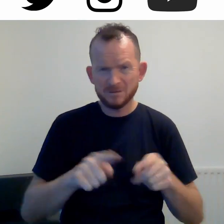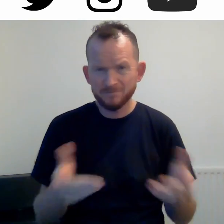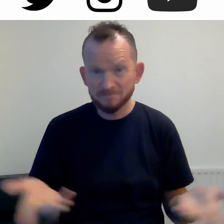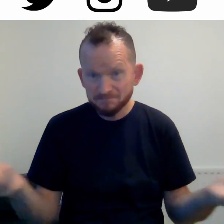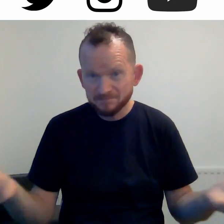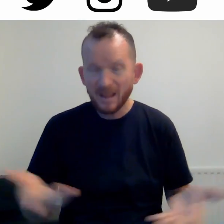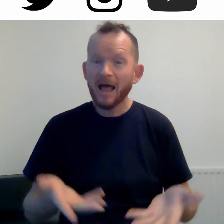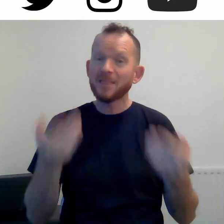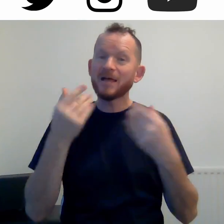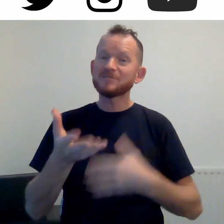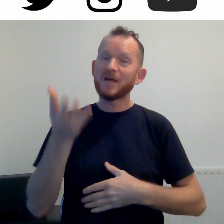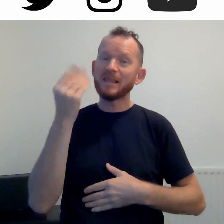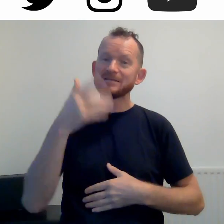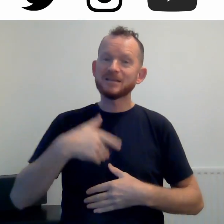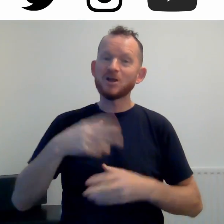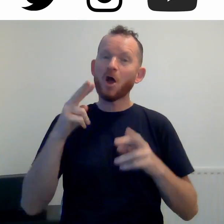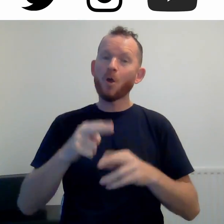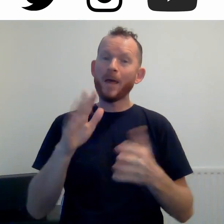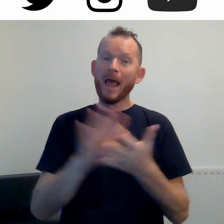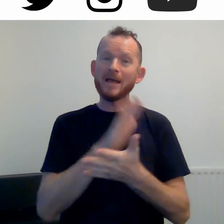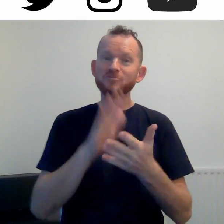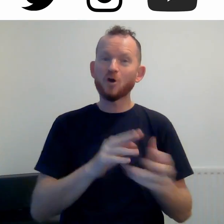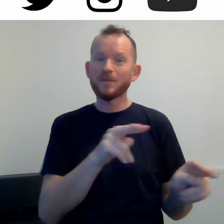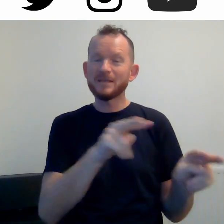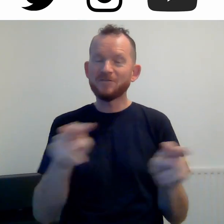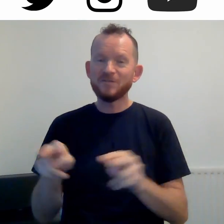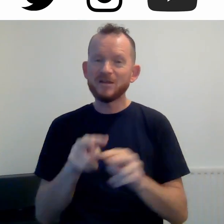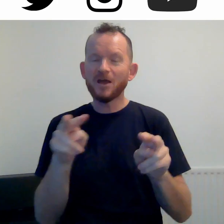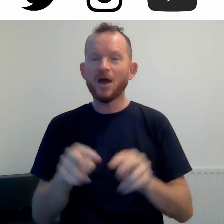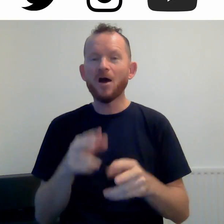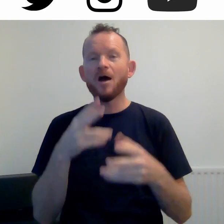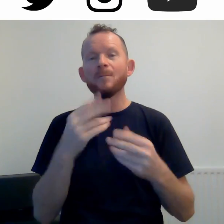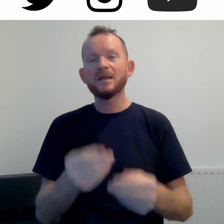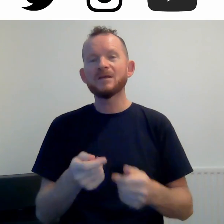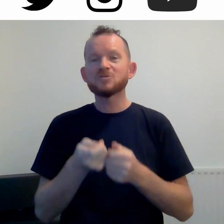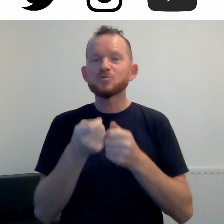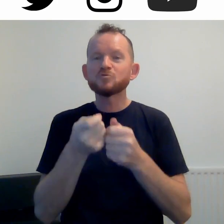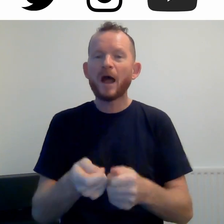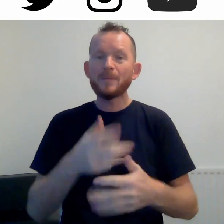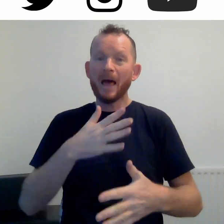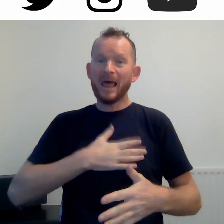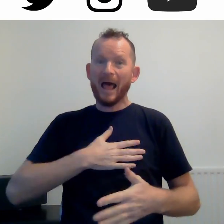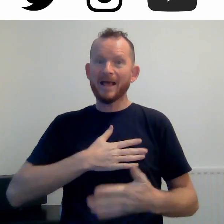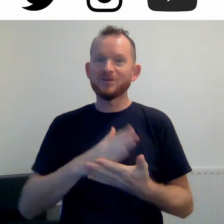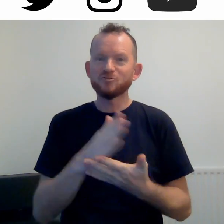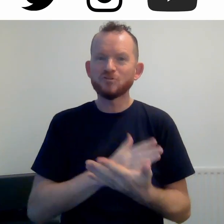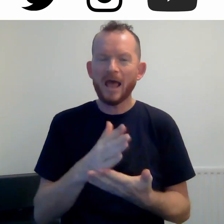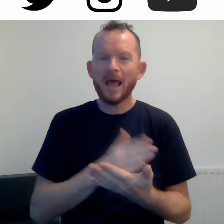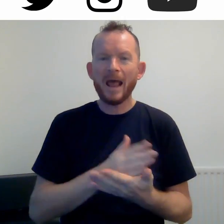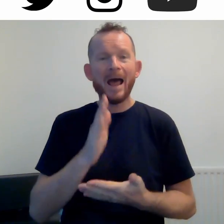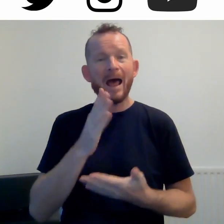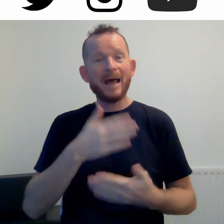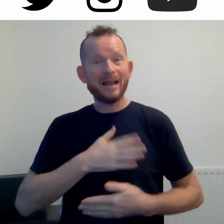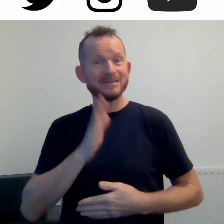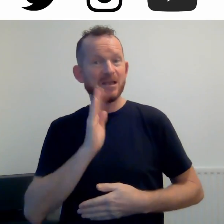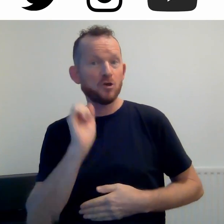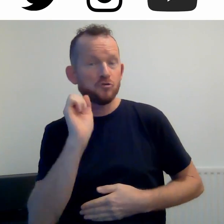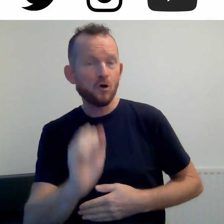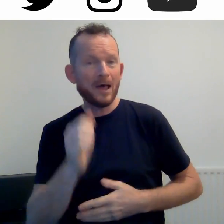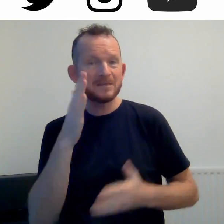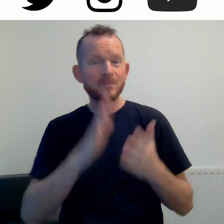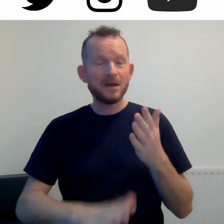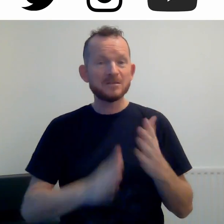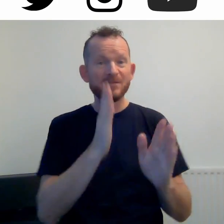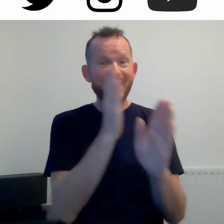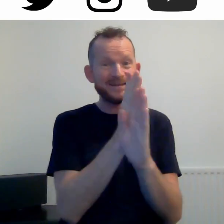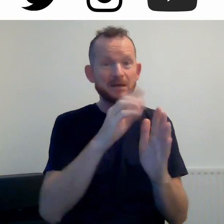any difference. Thanks for listening, I hope you enjoyed this video. If so, please do subscribe, like, share and comment below. I'd love to hear your experience of having